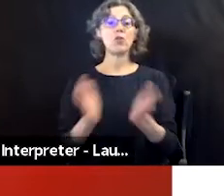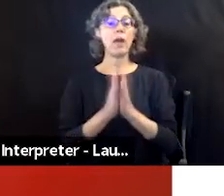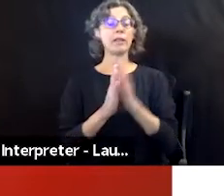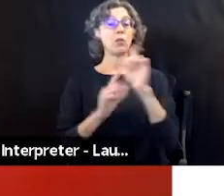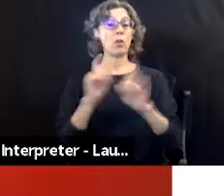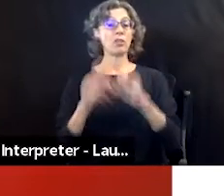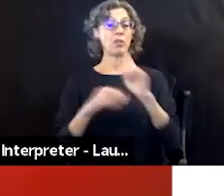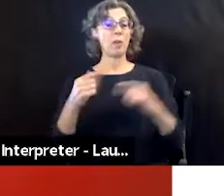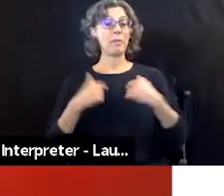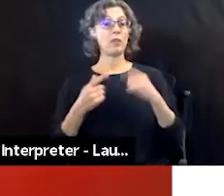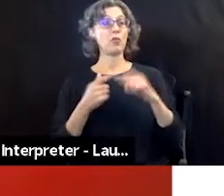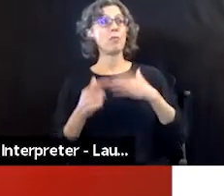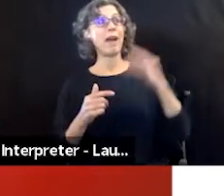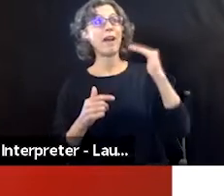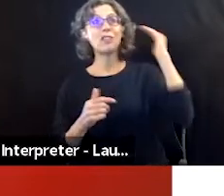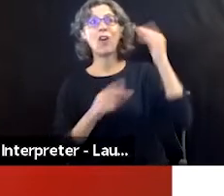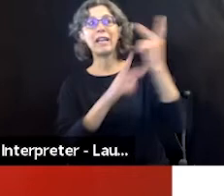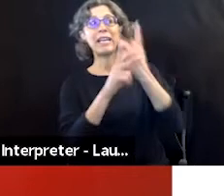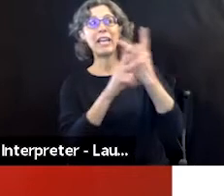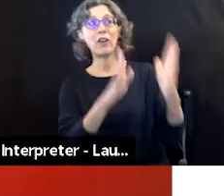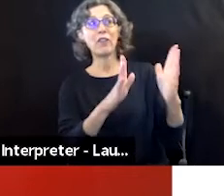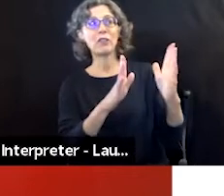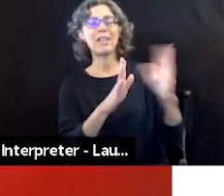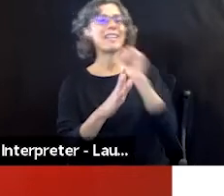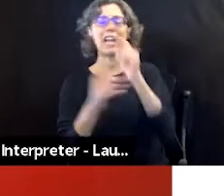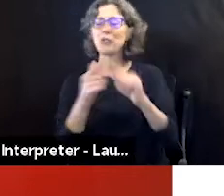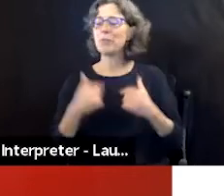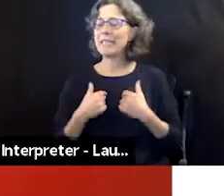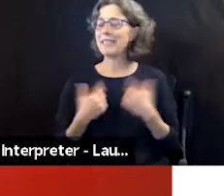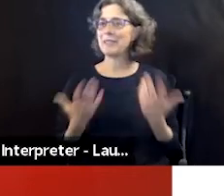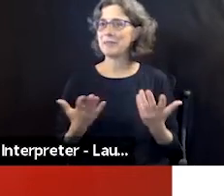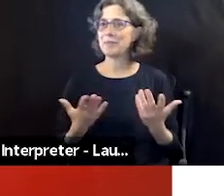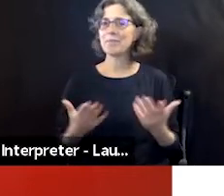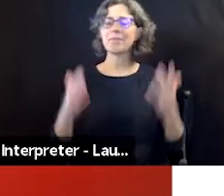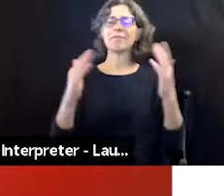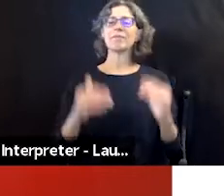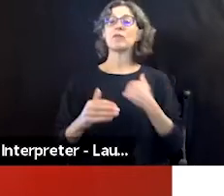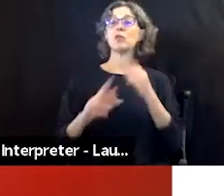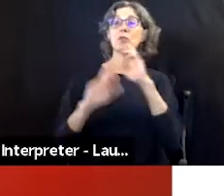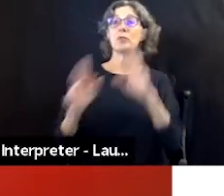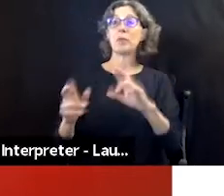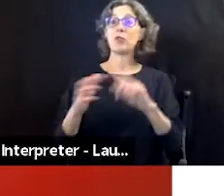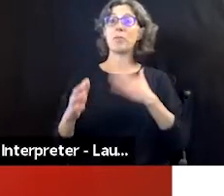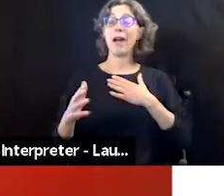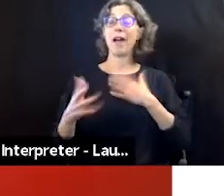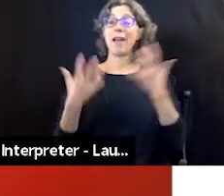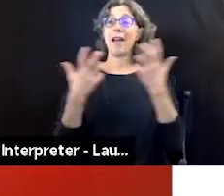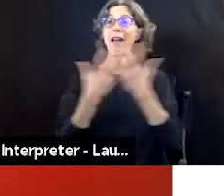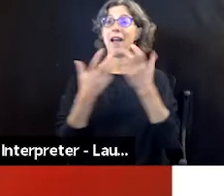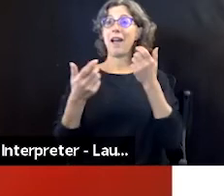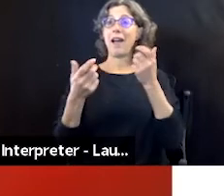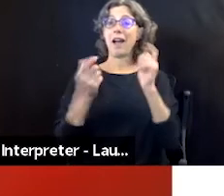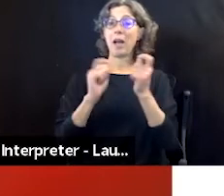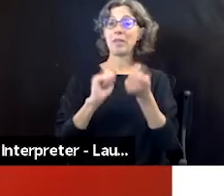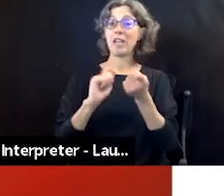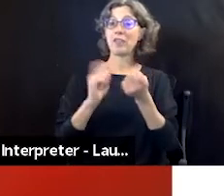to my adult caregivers instead of talking directly to me. You react to my accommodation request as if it's a